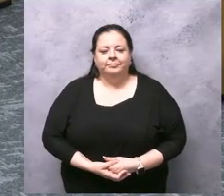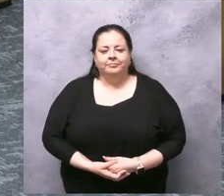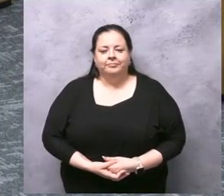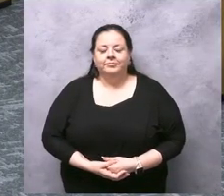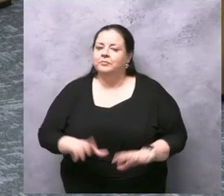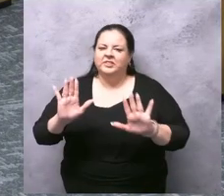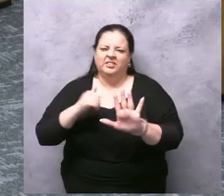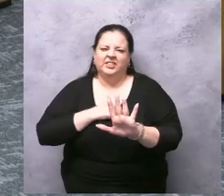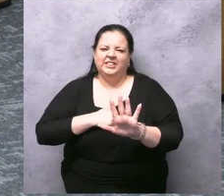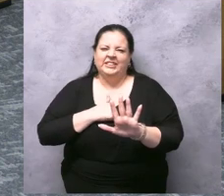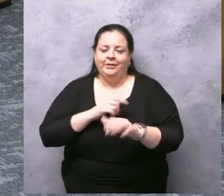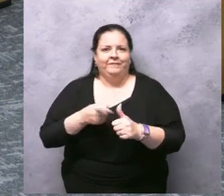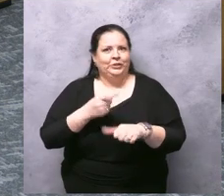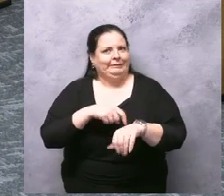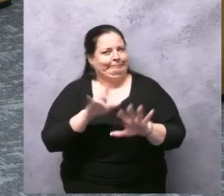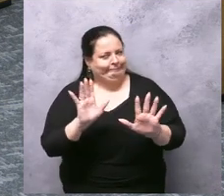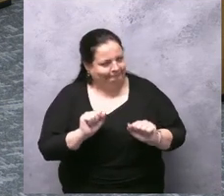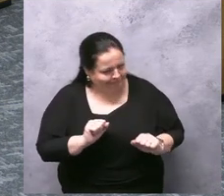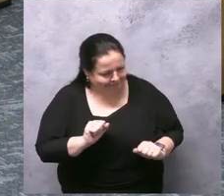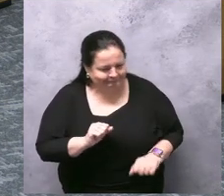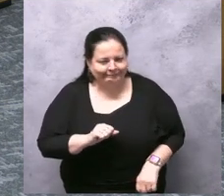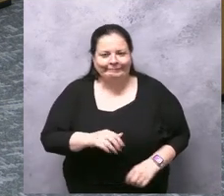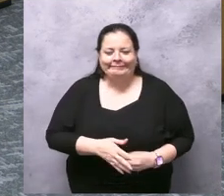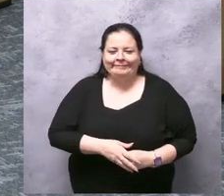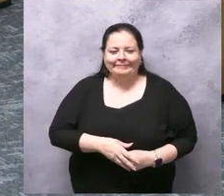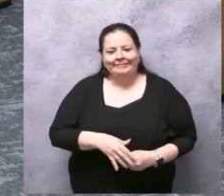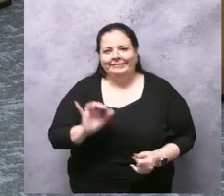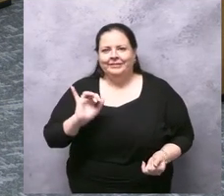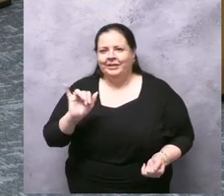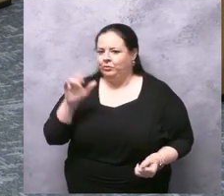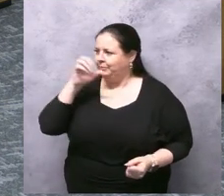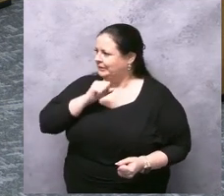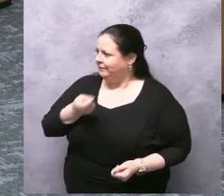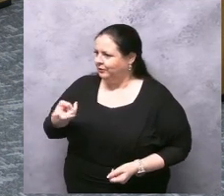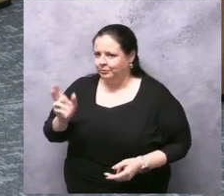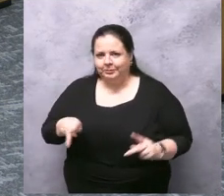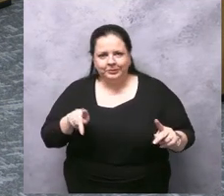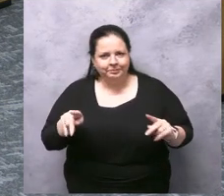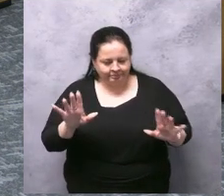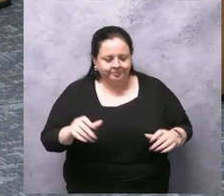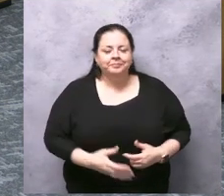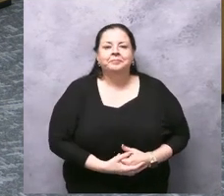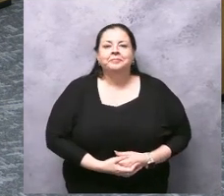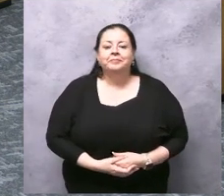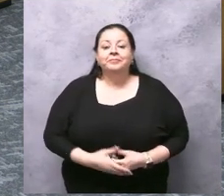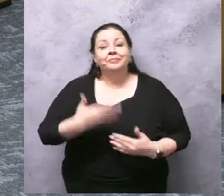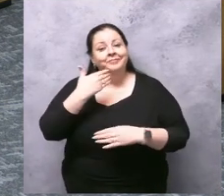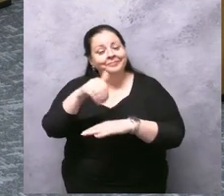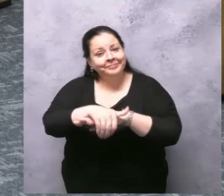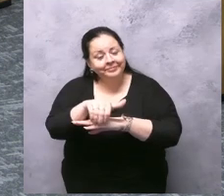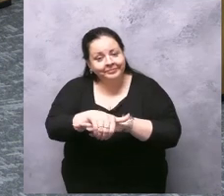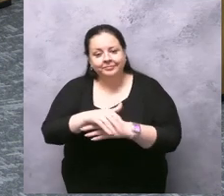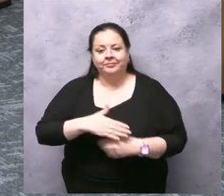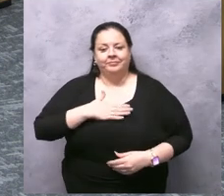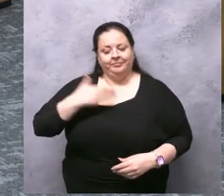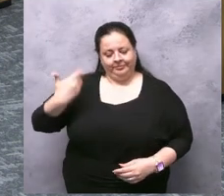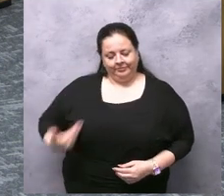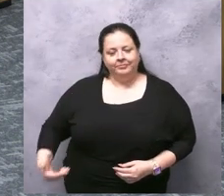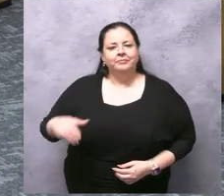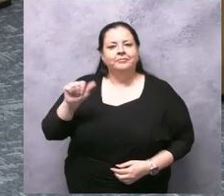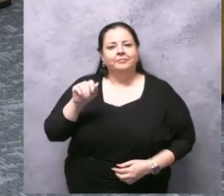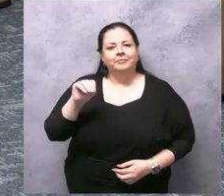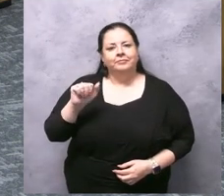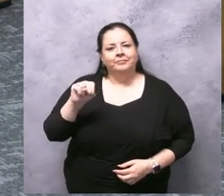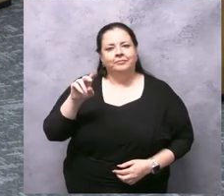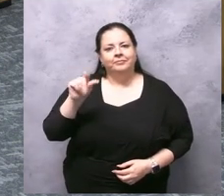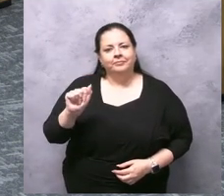I'm so sorry, this is my first time doing this. Looks like we're missing a few people. Good evening, my name is Amanda Berry, and